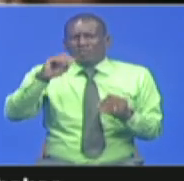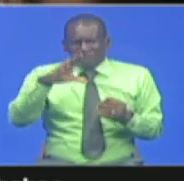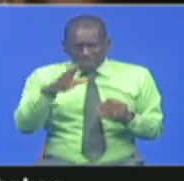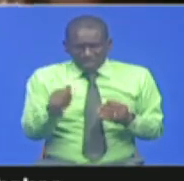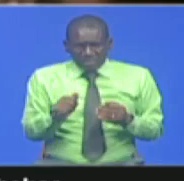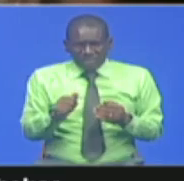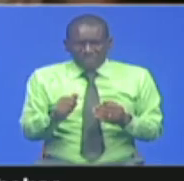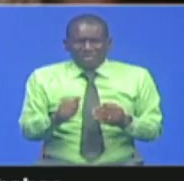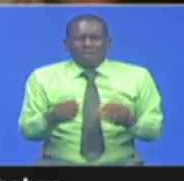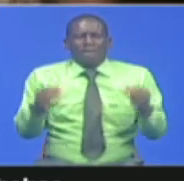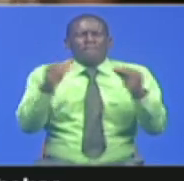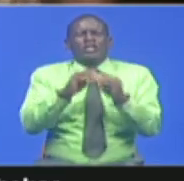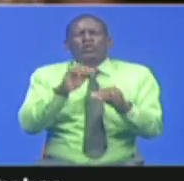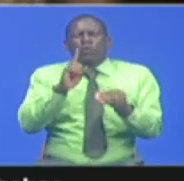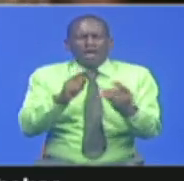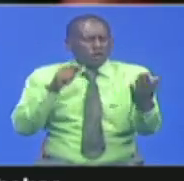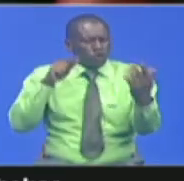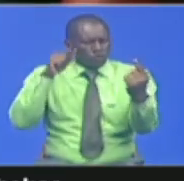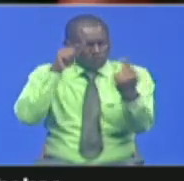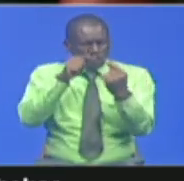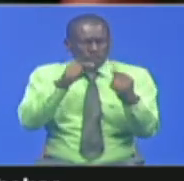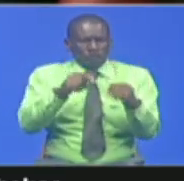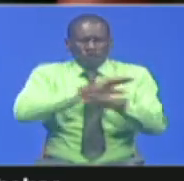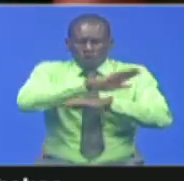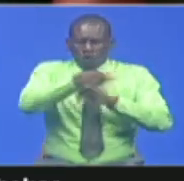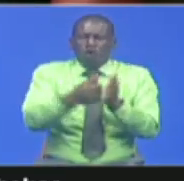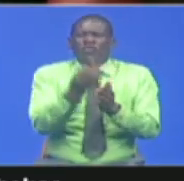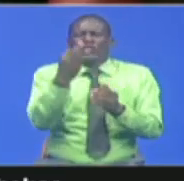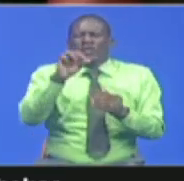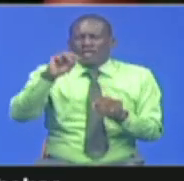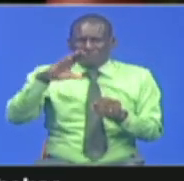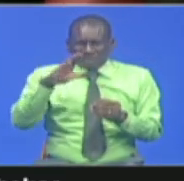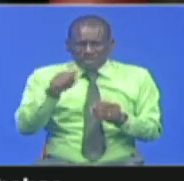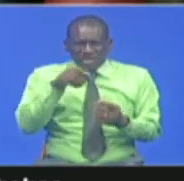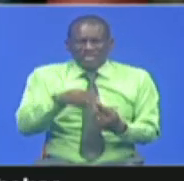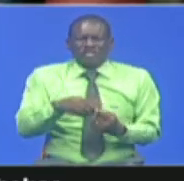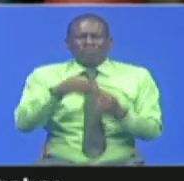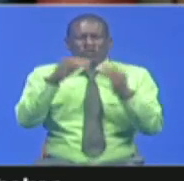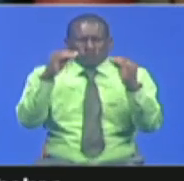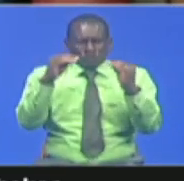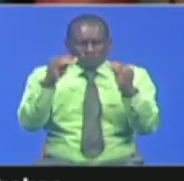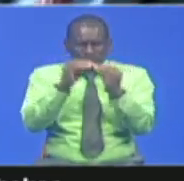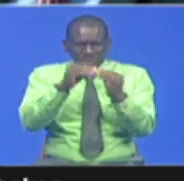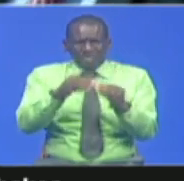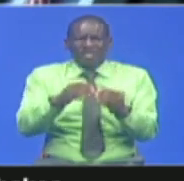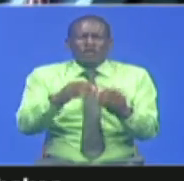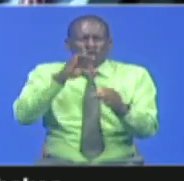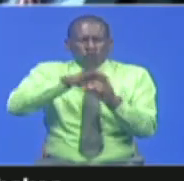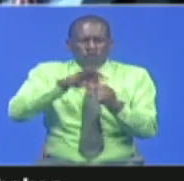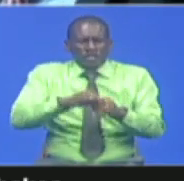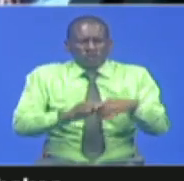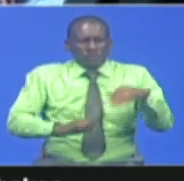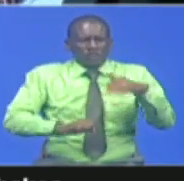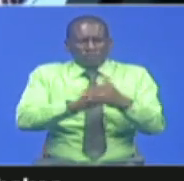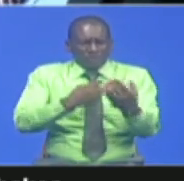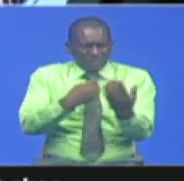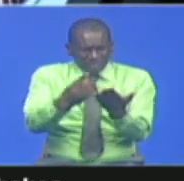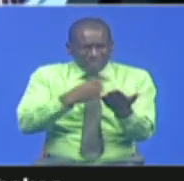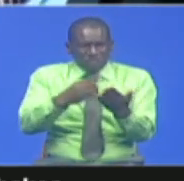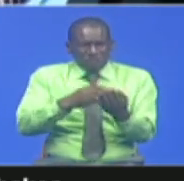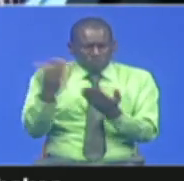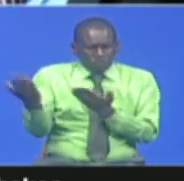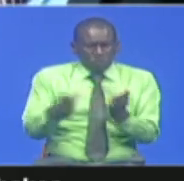one agenda in mind. All the 30 present in this special sitting voted in favor of the motion tabled by one Harris